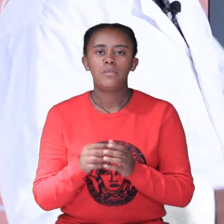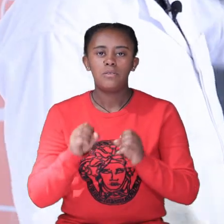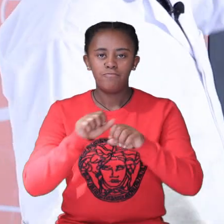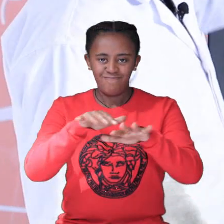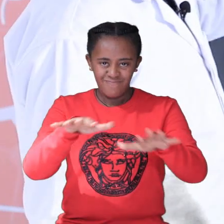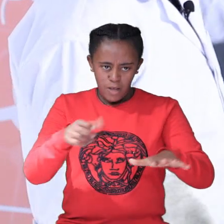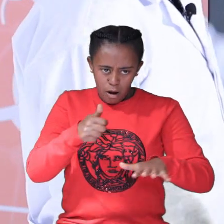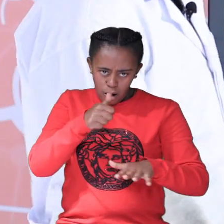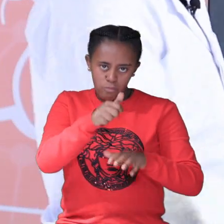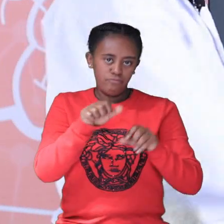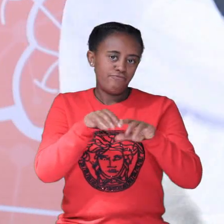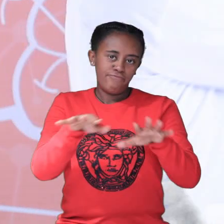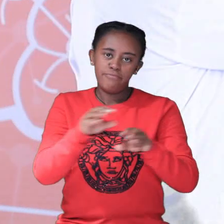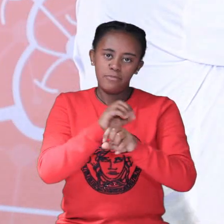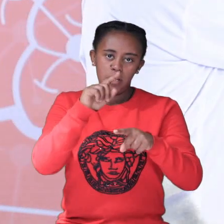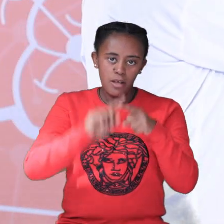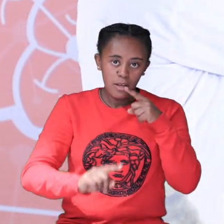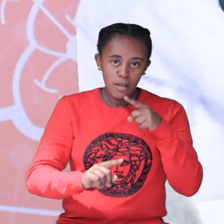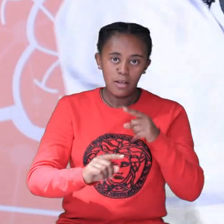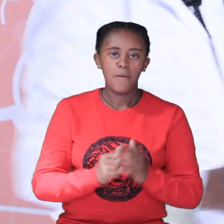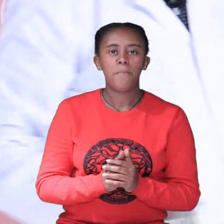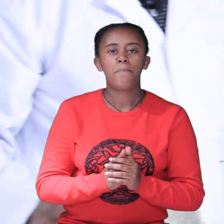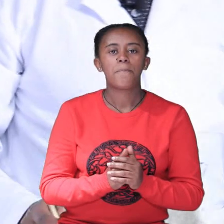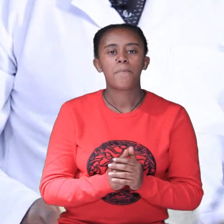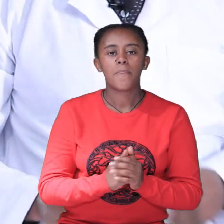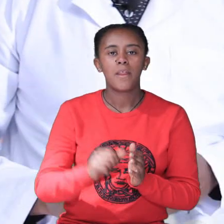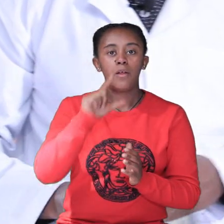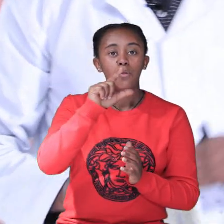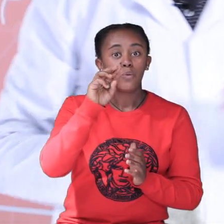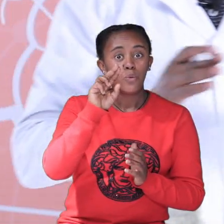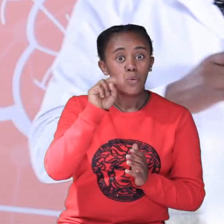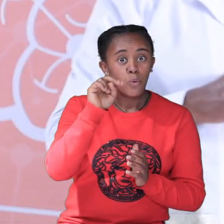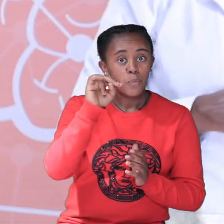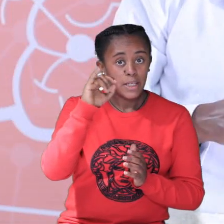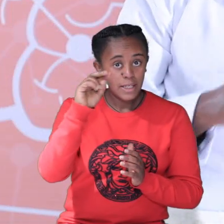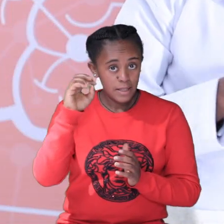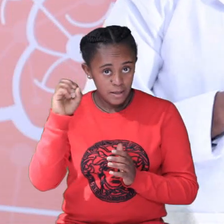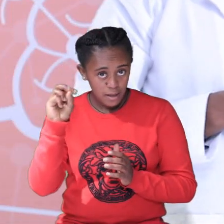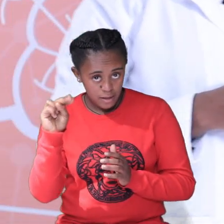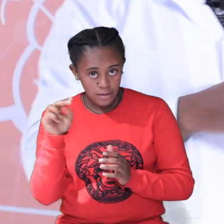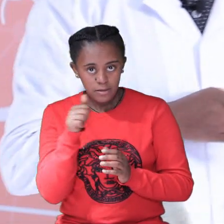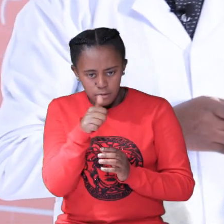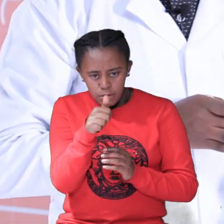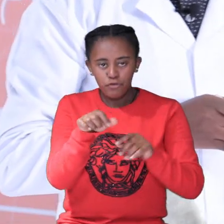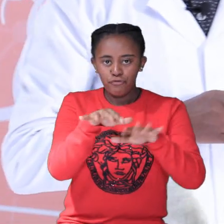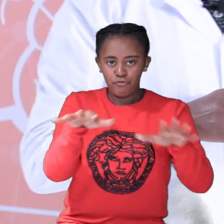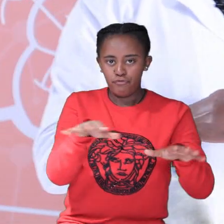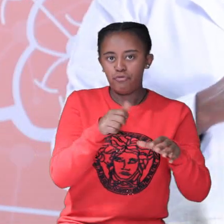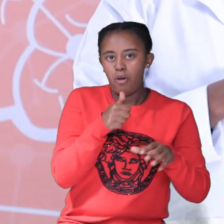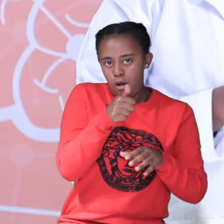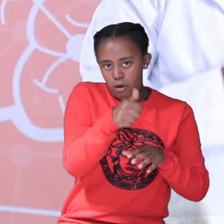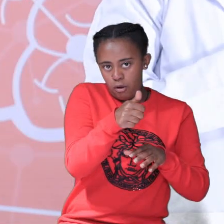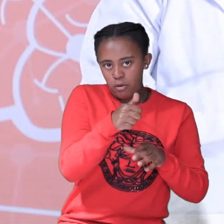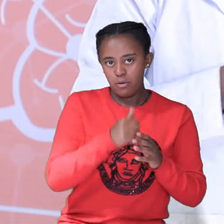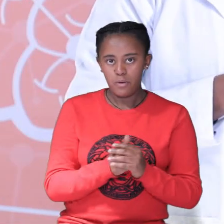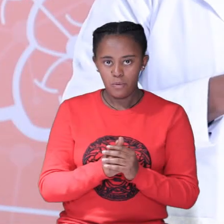So the difference between luminous body and illuminous bodies are luminous bodies generate light